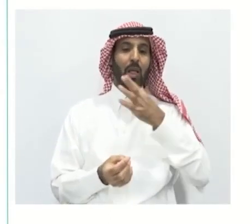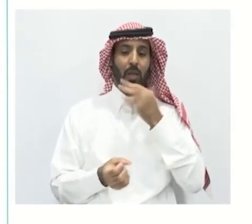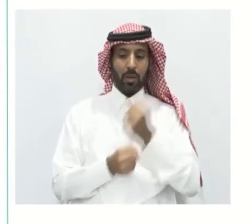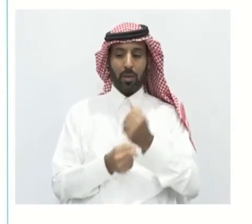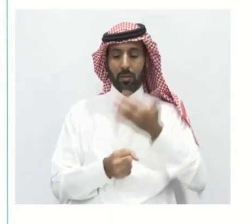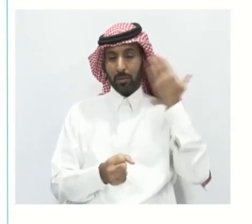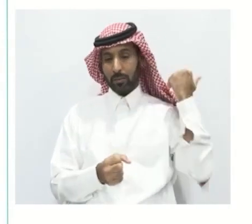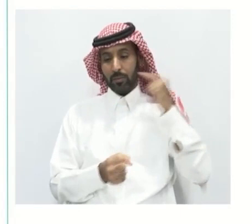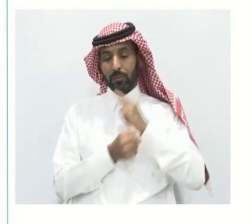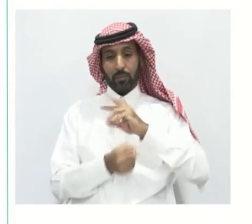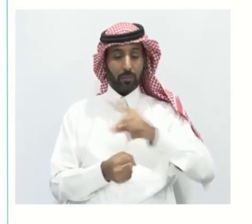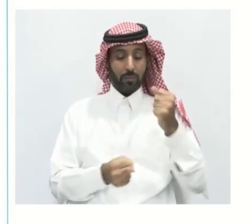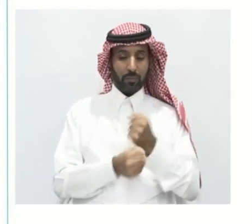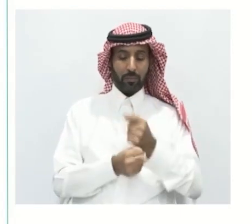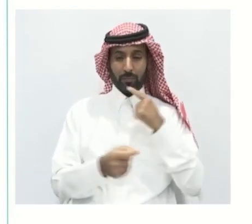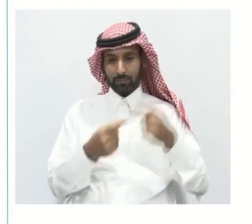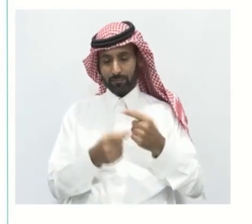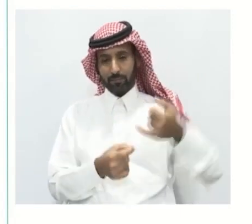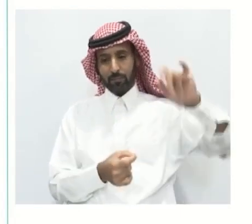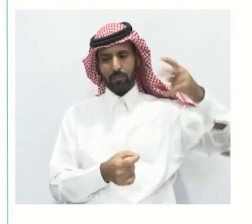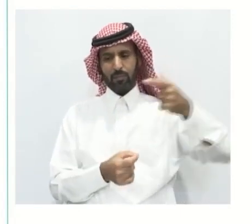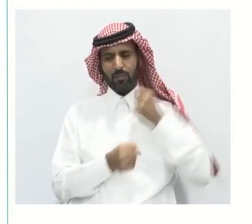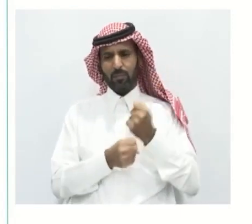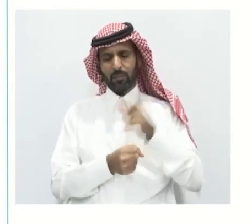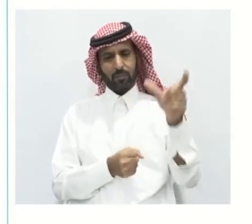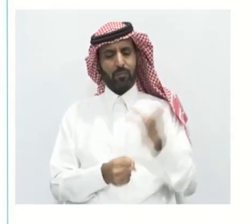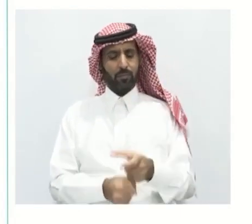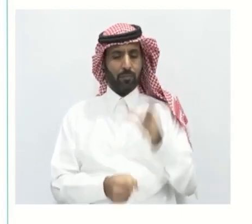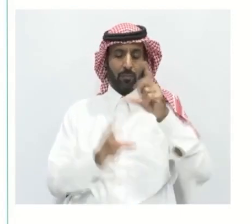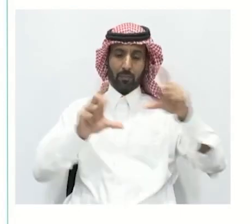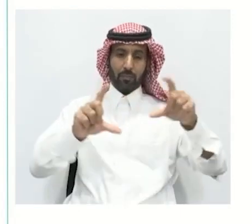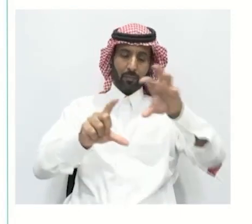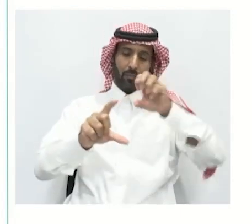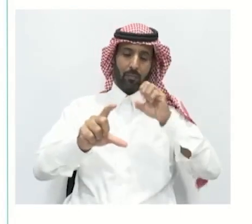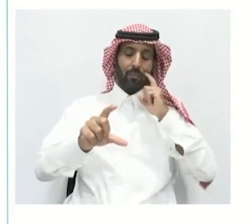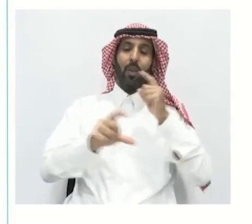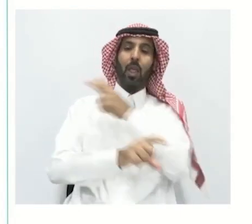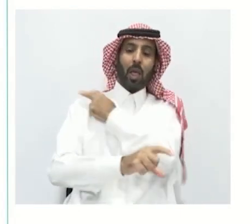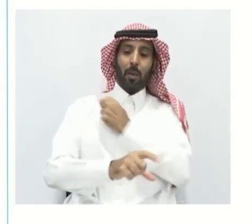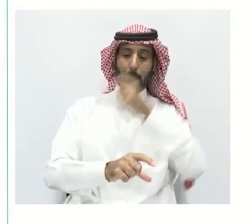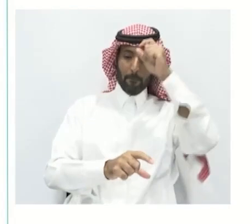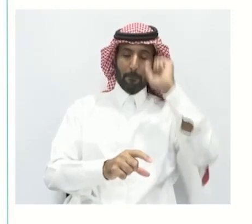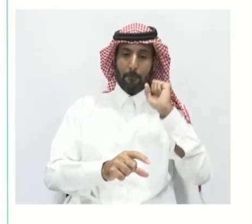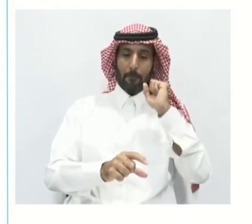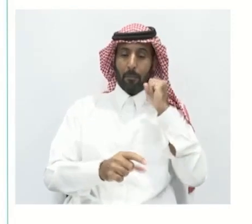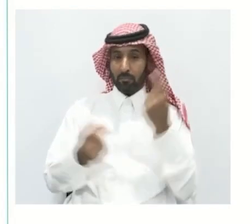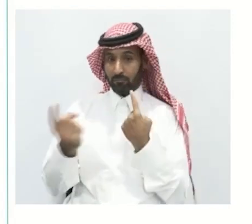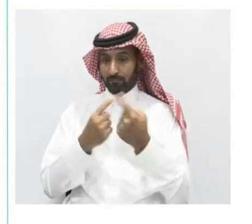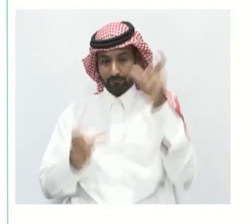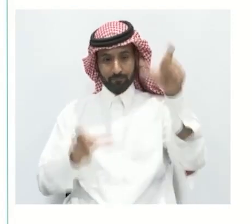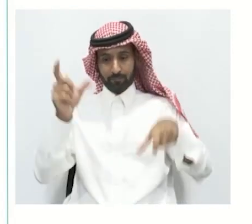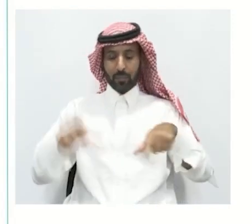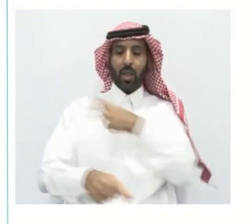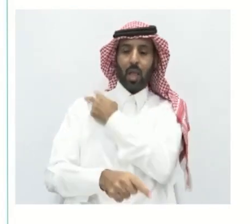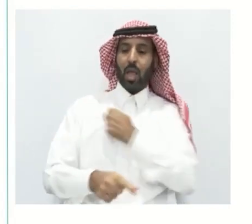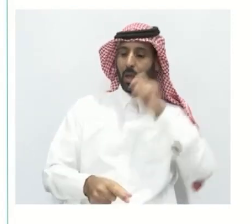past tense or the past progressive from the verb in the parenthesis. This is a conversation between the